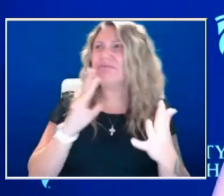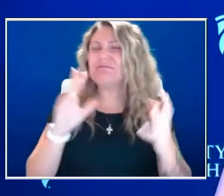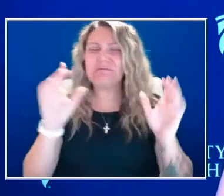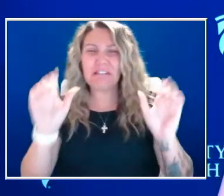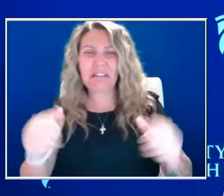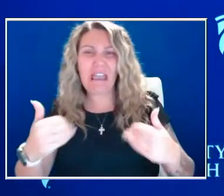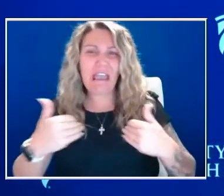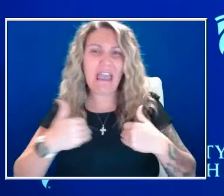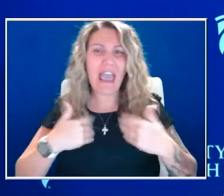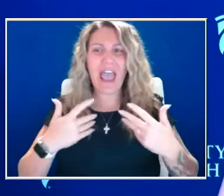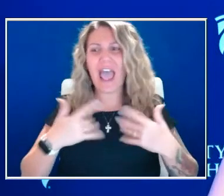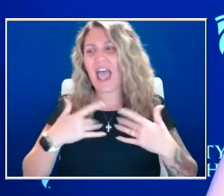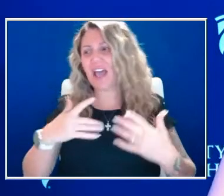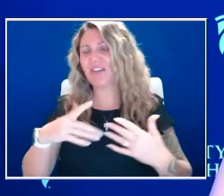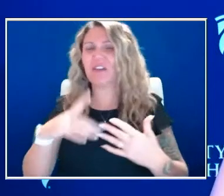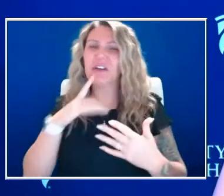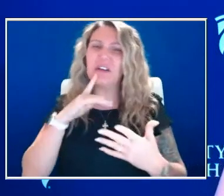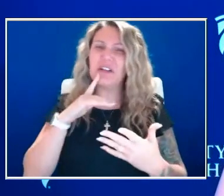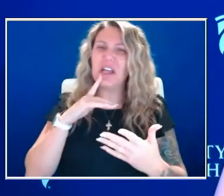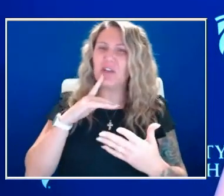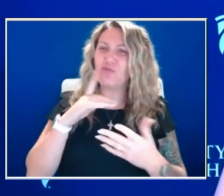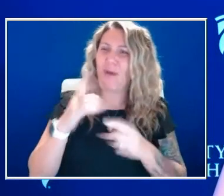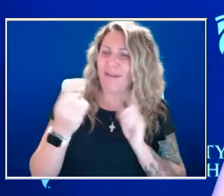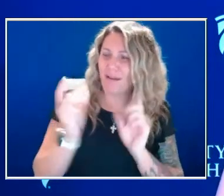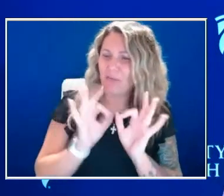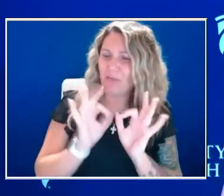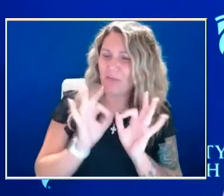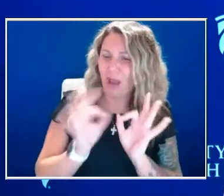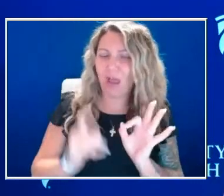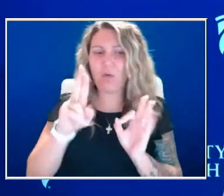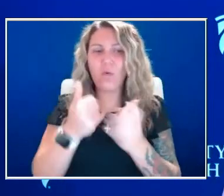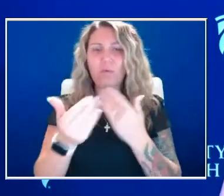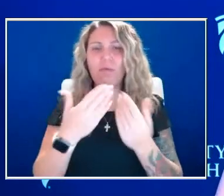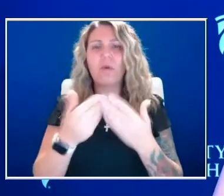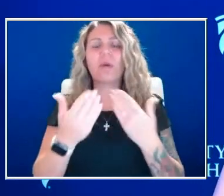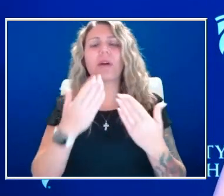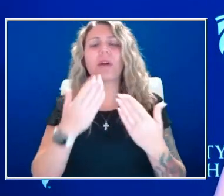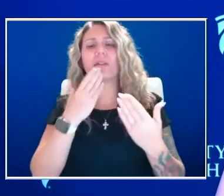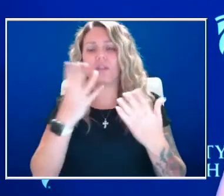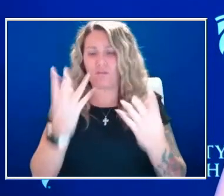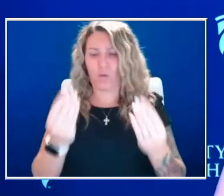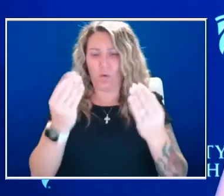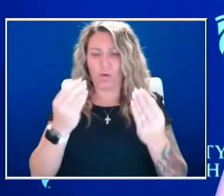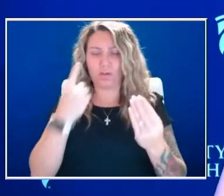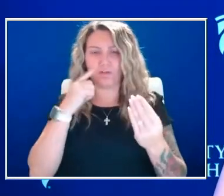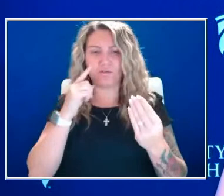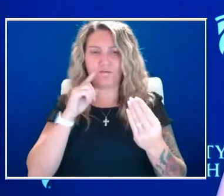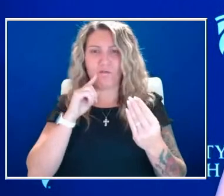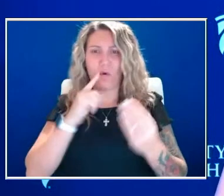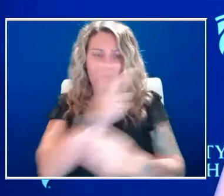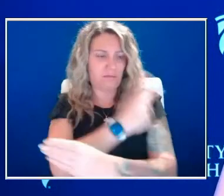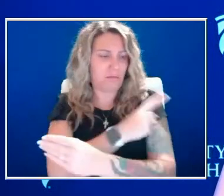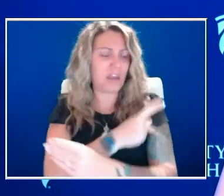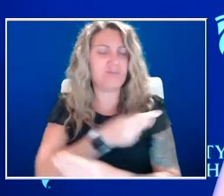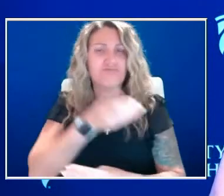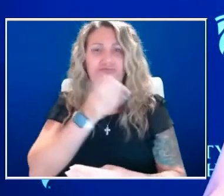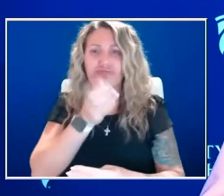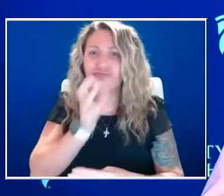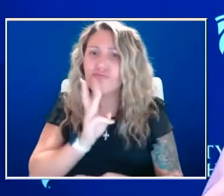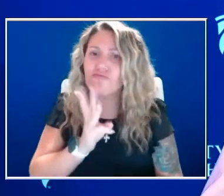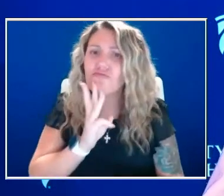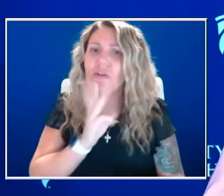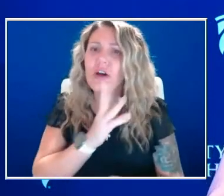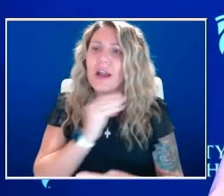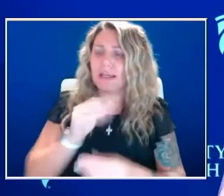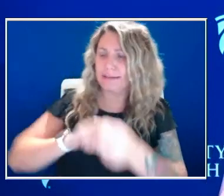And so fluids to help keep the patients hydrated, and supplemental oxygen and respiratory support to